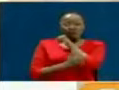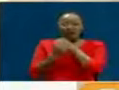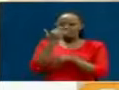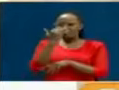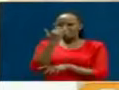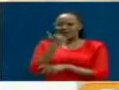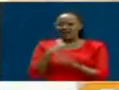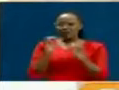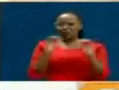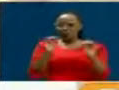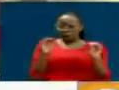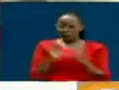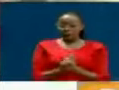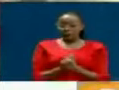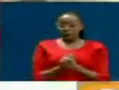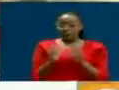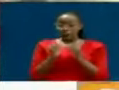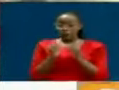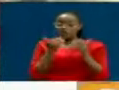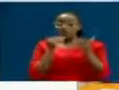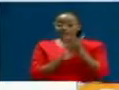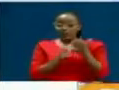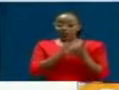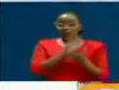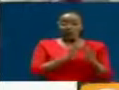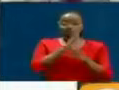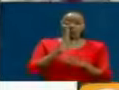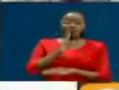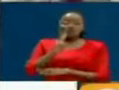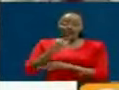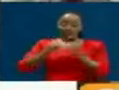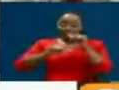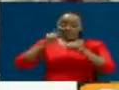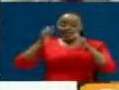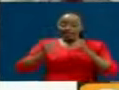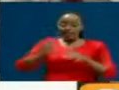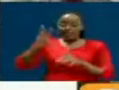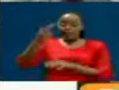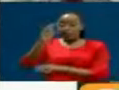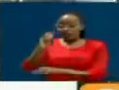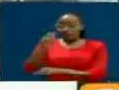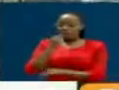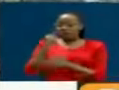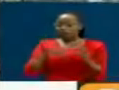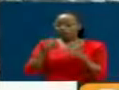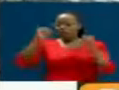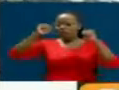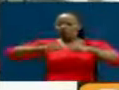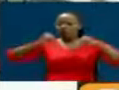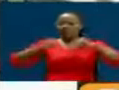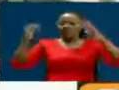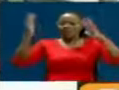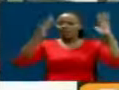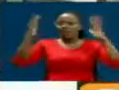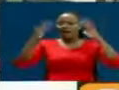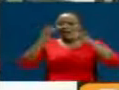settings. An open letter from more than 200 scientists had accused the WHO of underestimating the possibility of